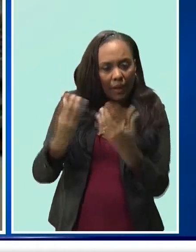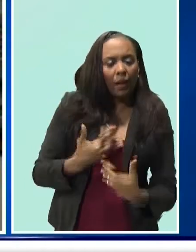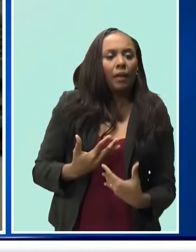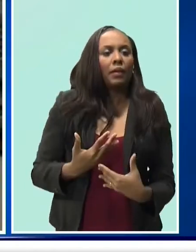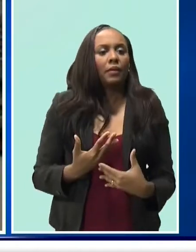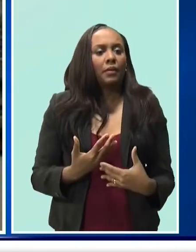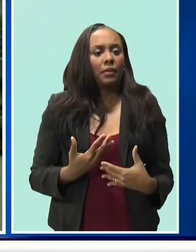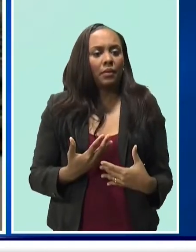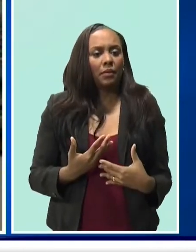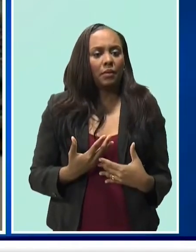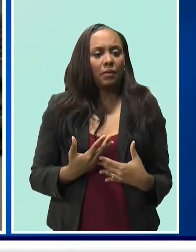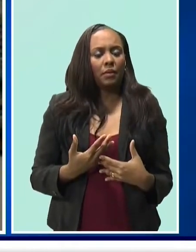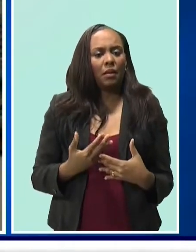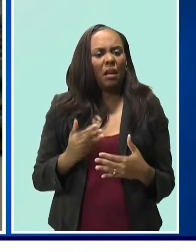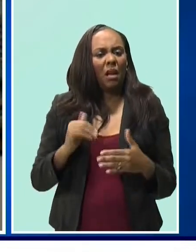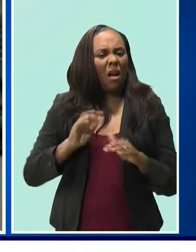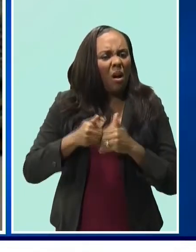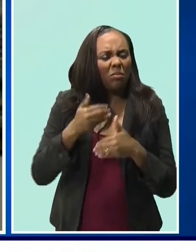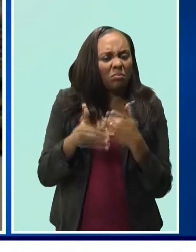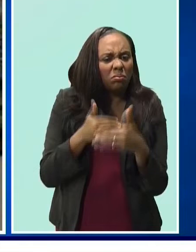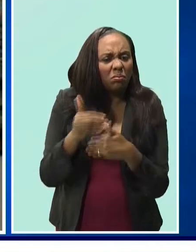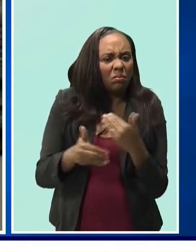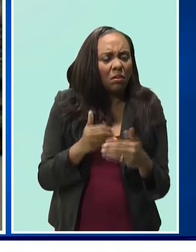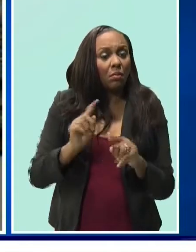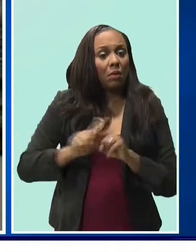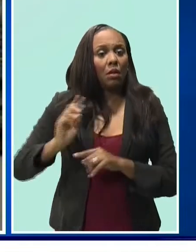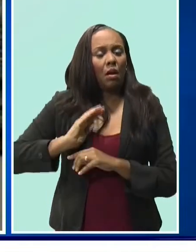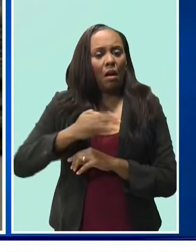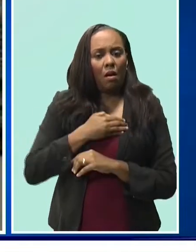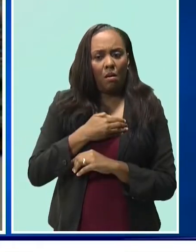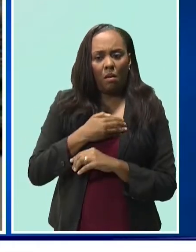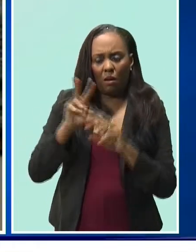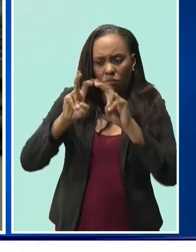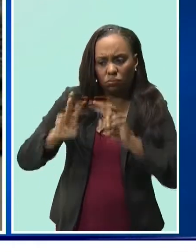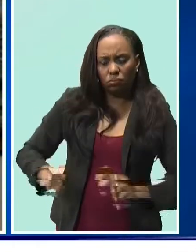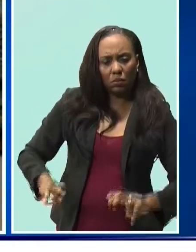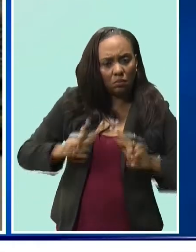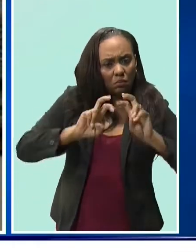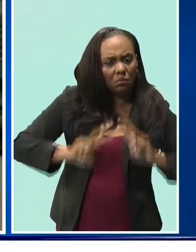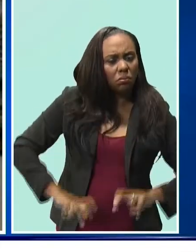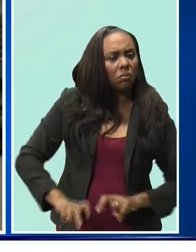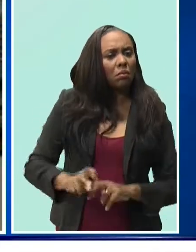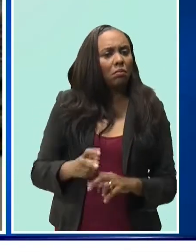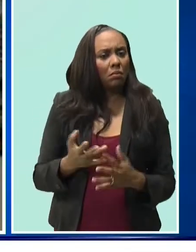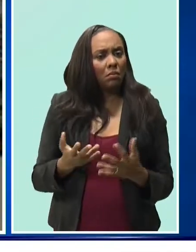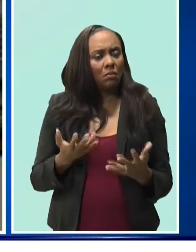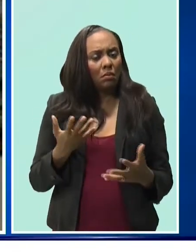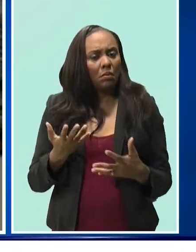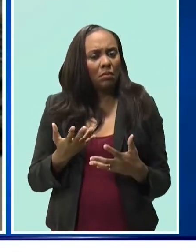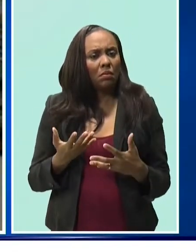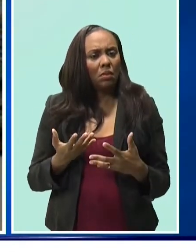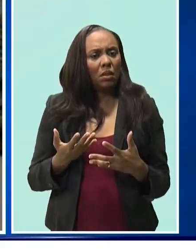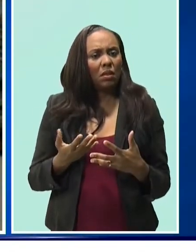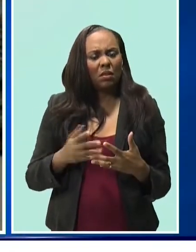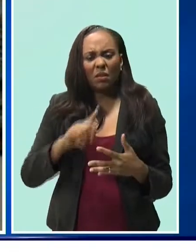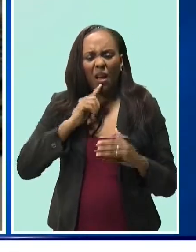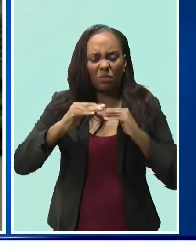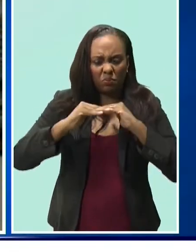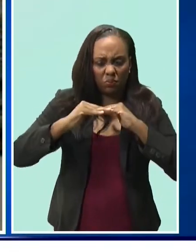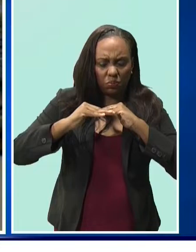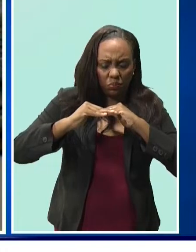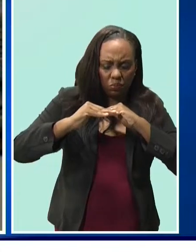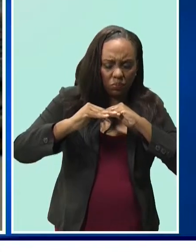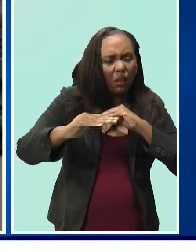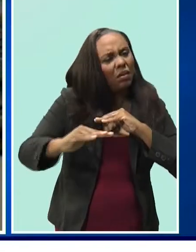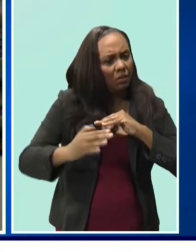what has happened over the week. But from our own investigations, we have seen a definite leveling of the degree